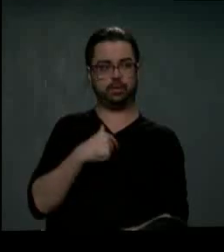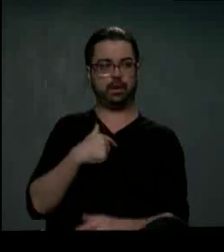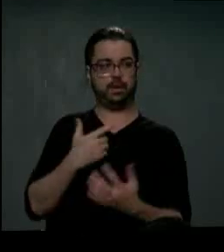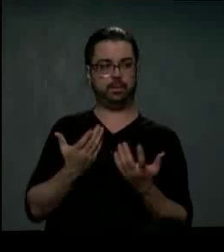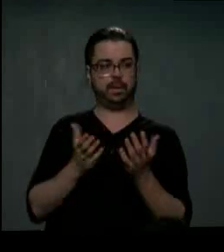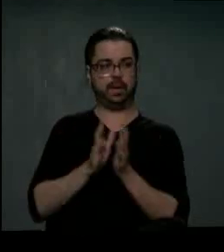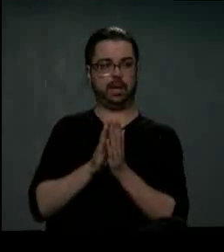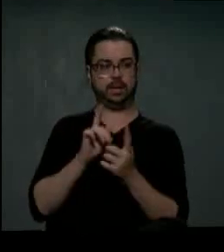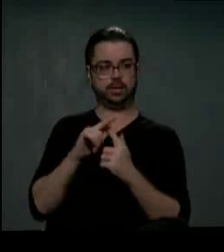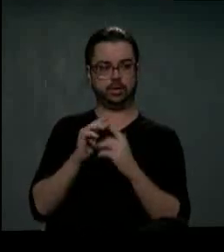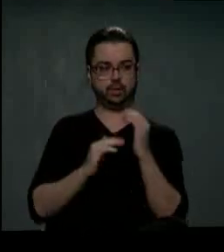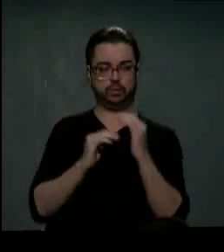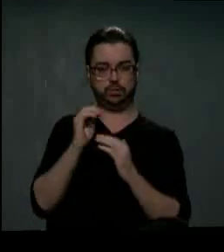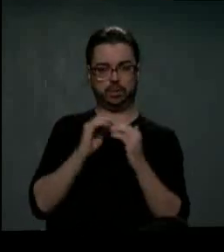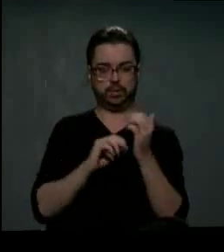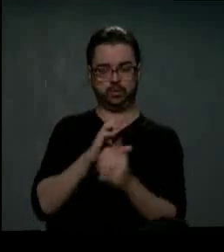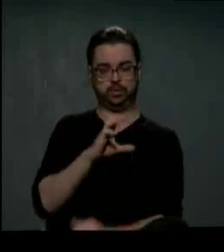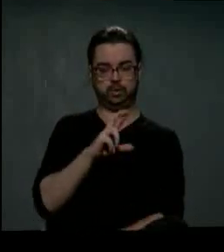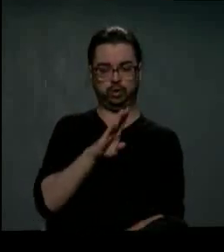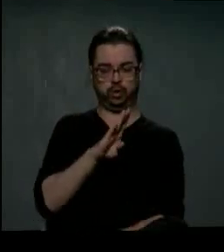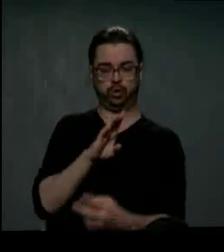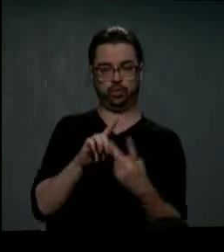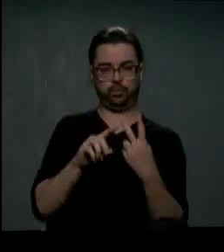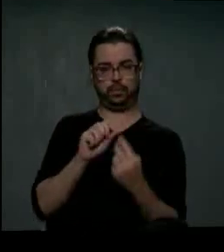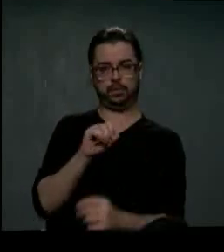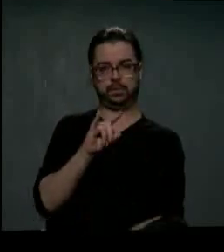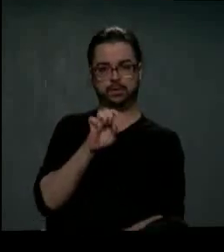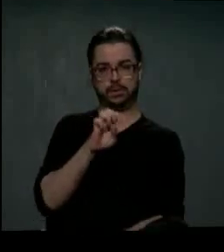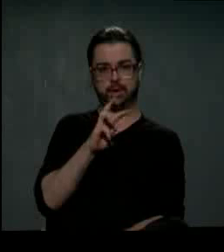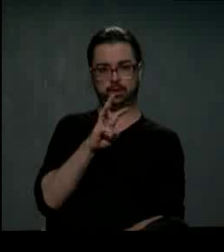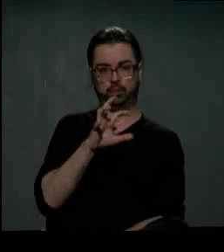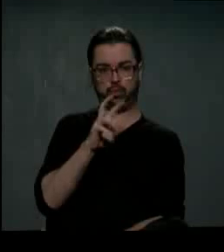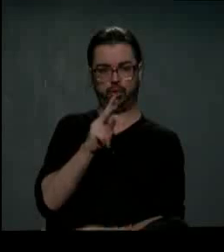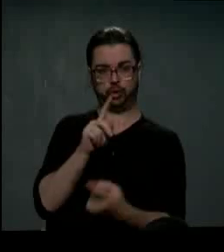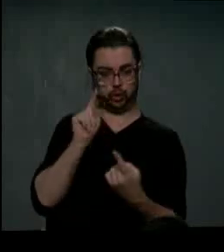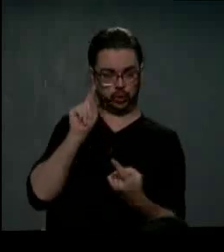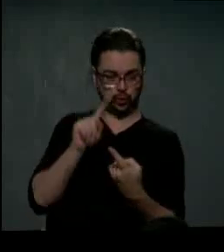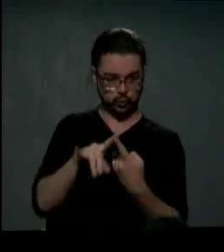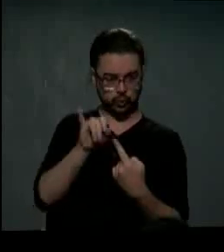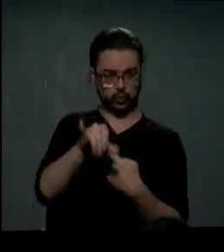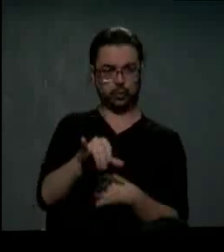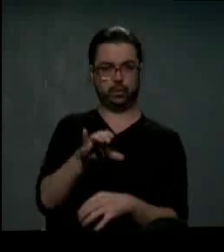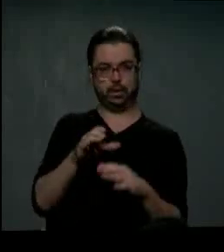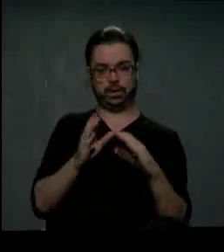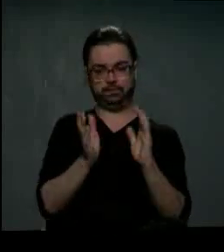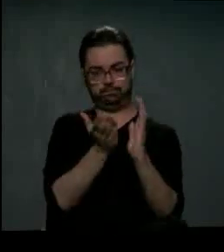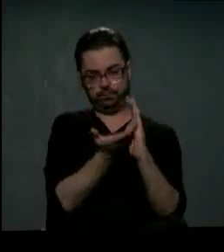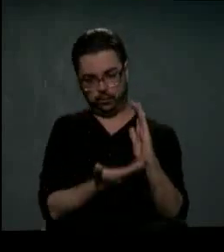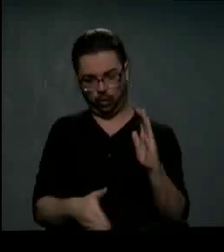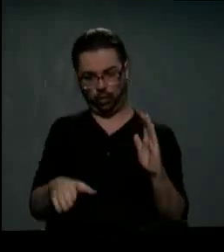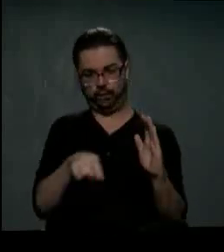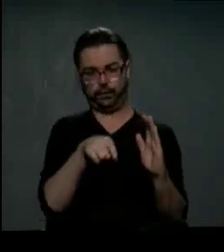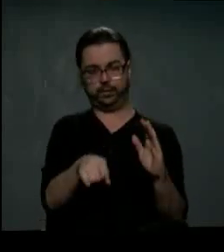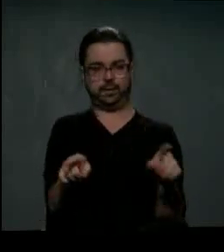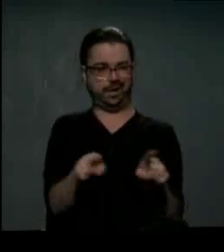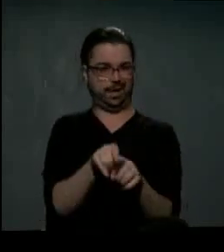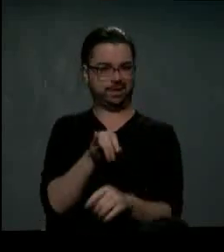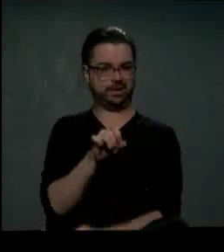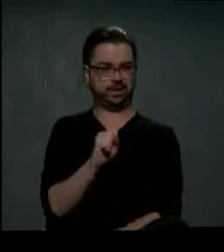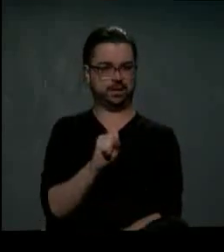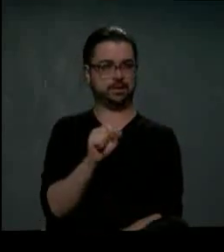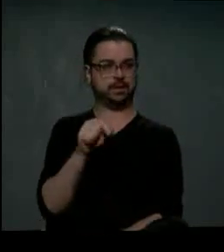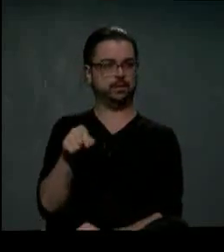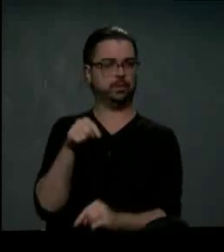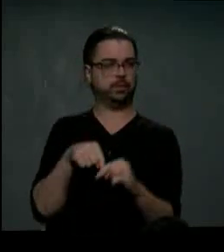build curbing and a sidewalk to that culvert, just as it is. Can we go back